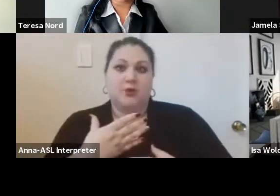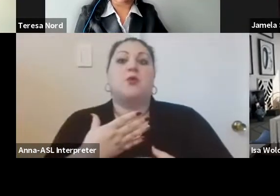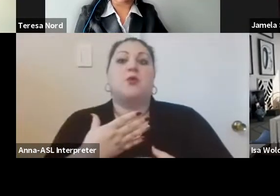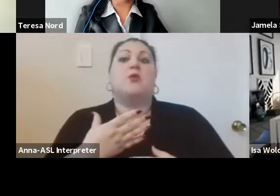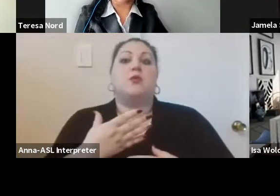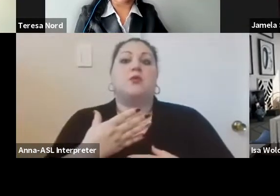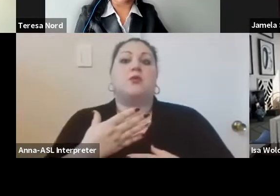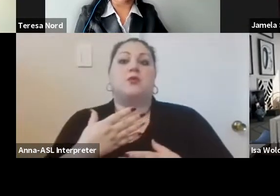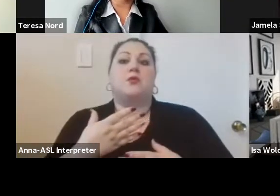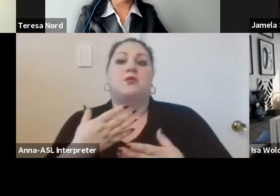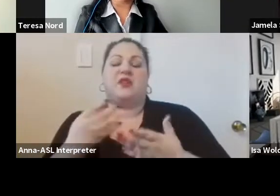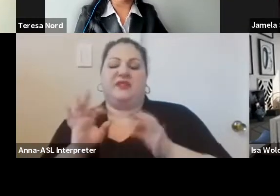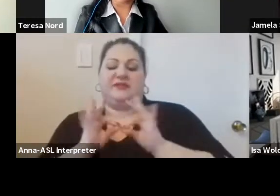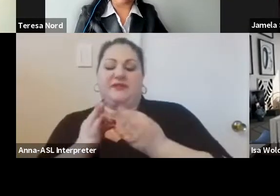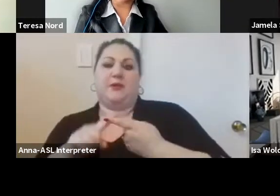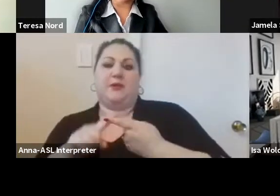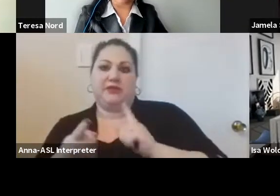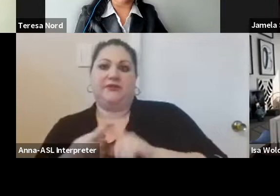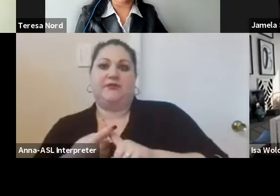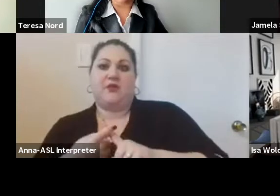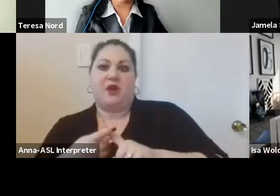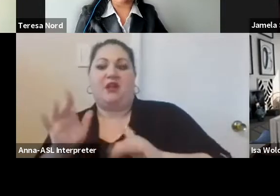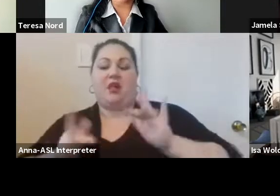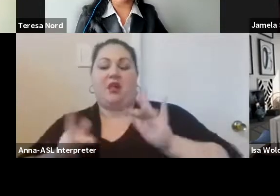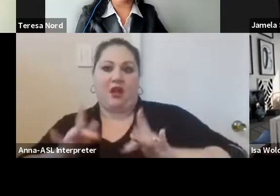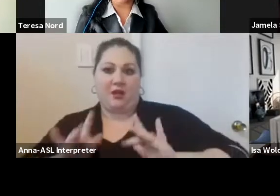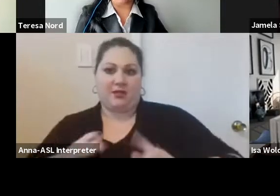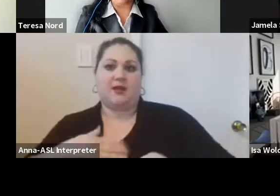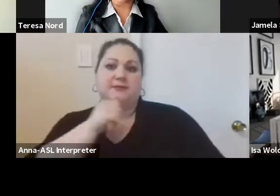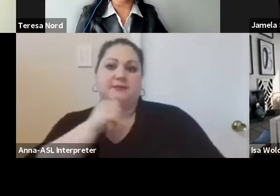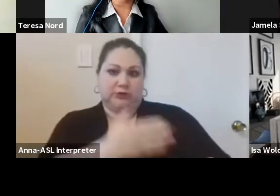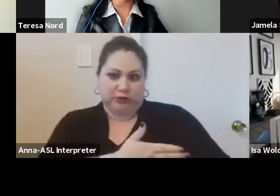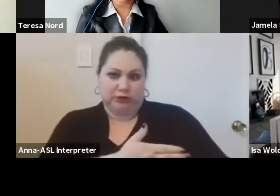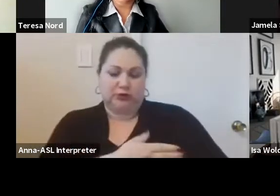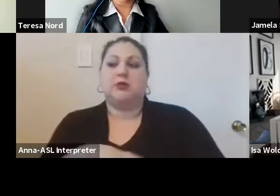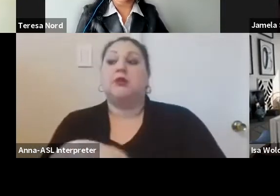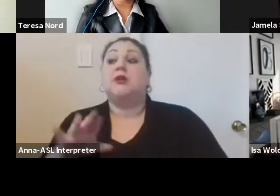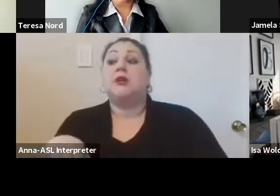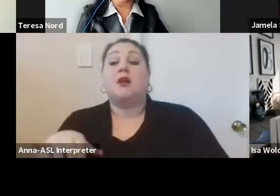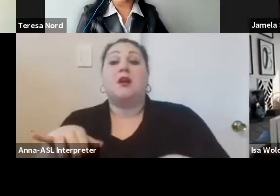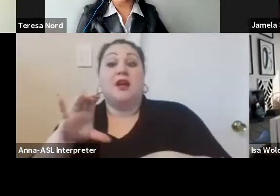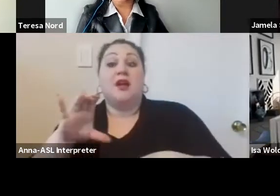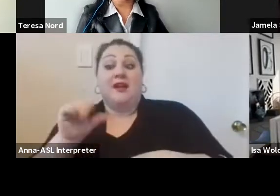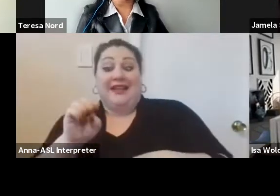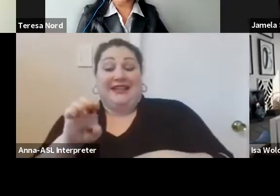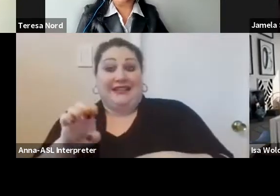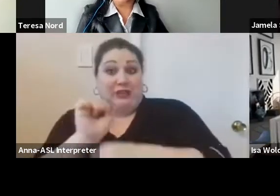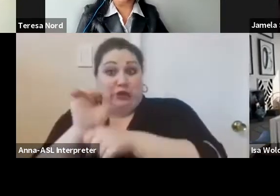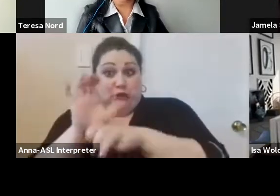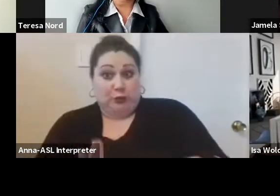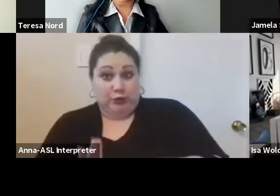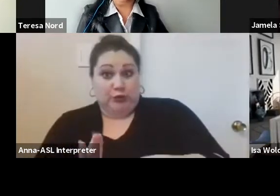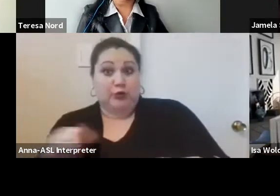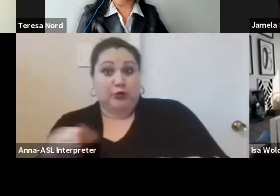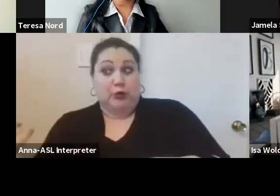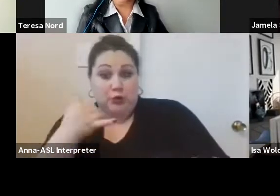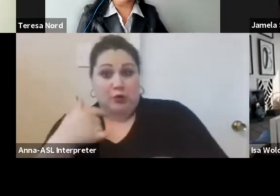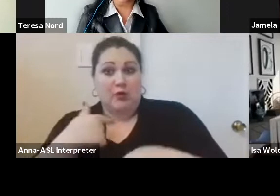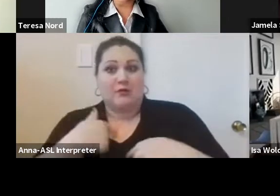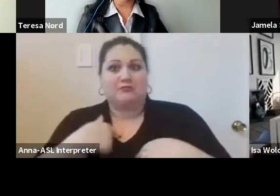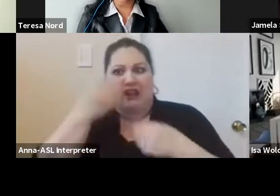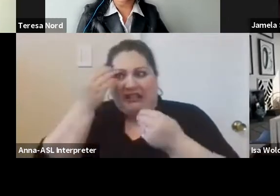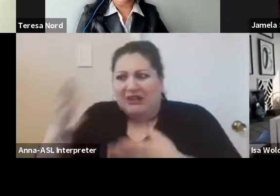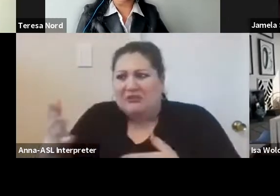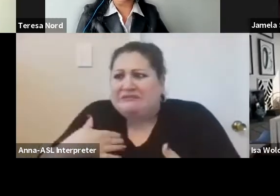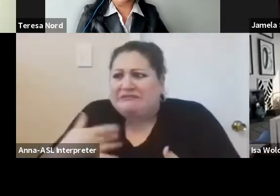And the CPS worker just happened to call, and I told her what had happened. And I told her I was going to go to the police station and report